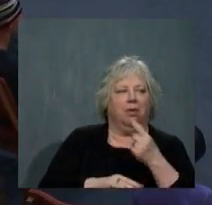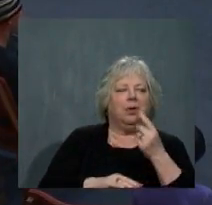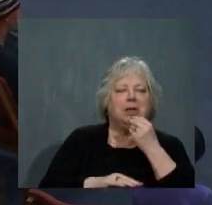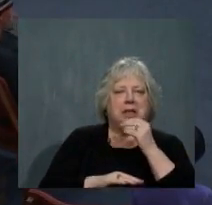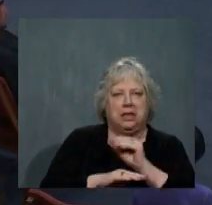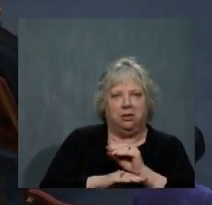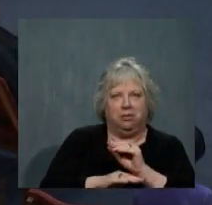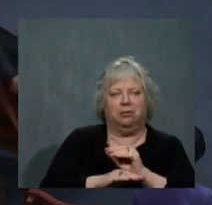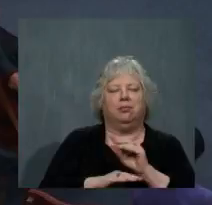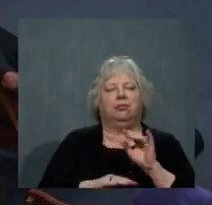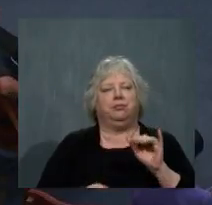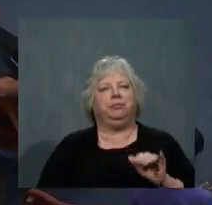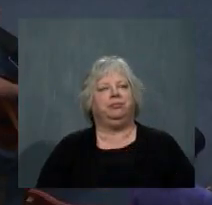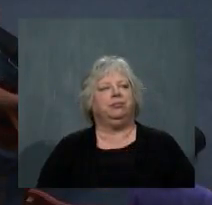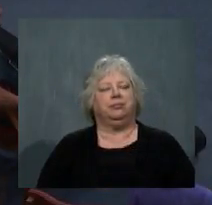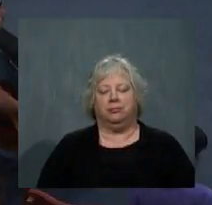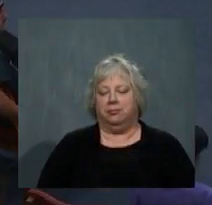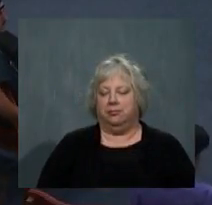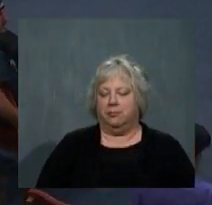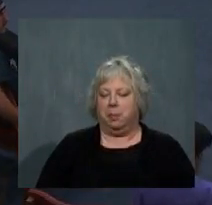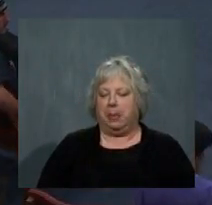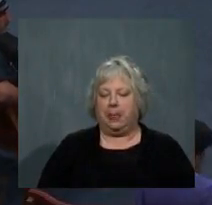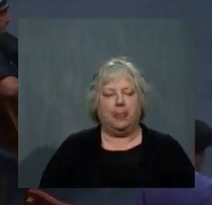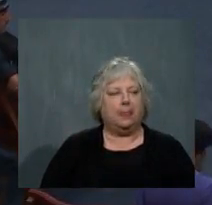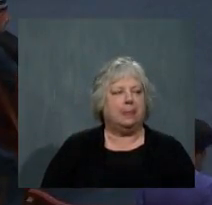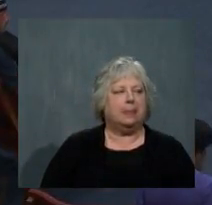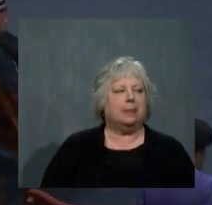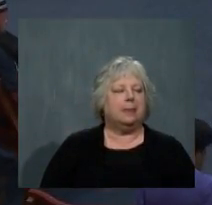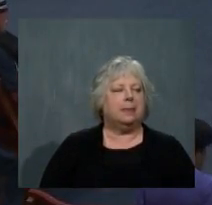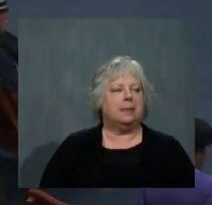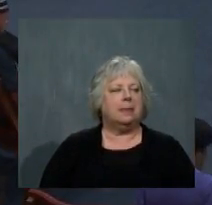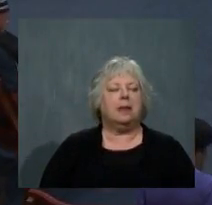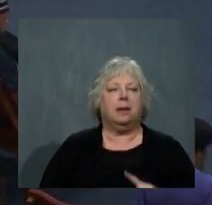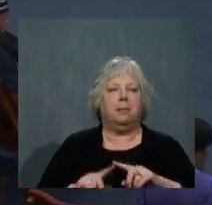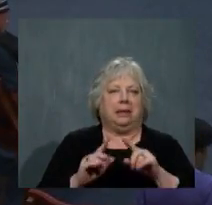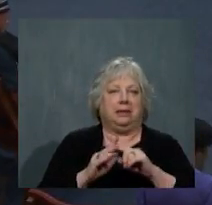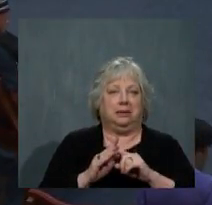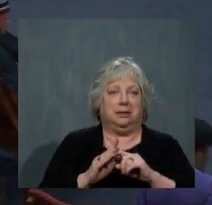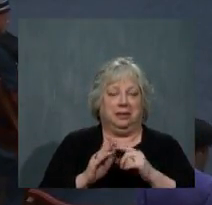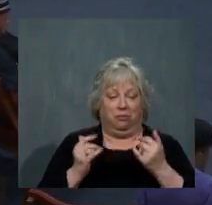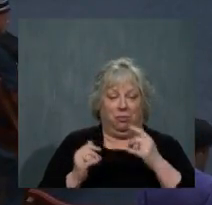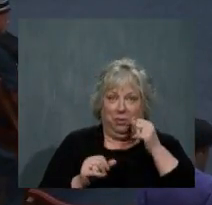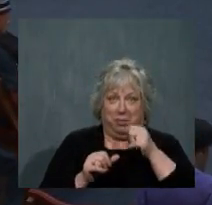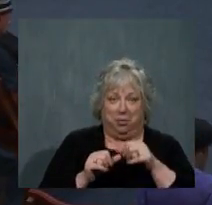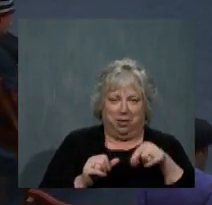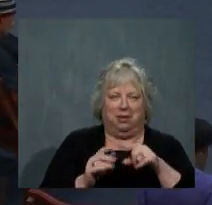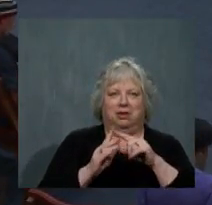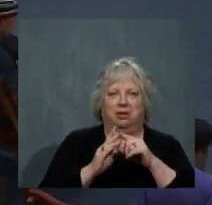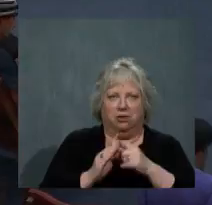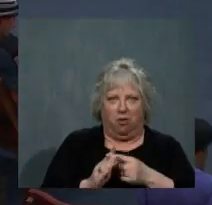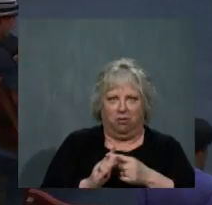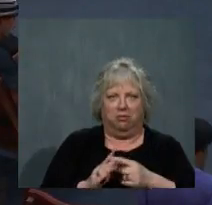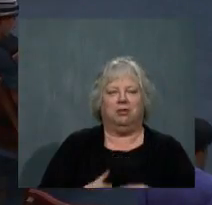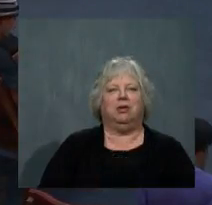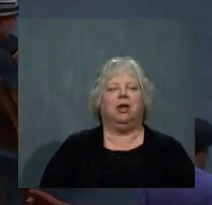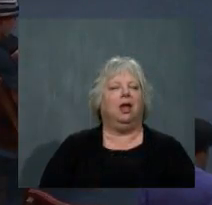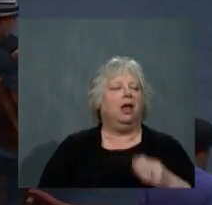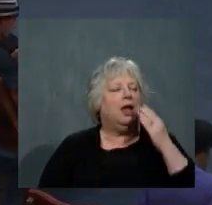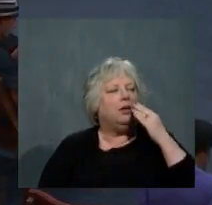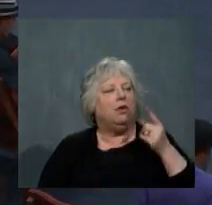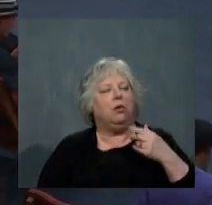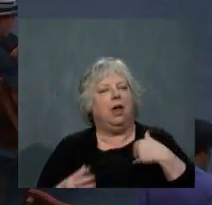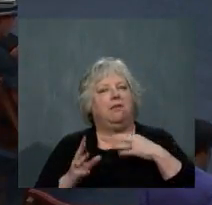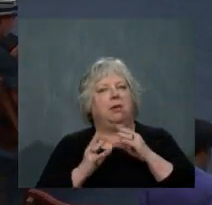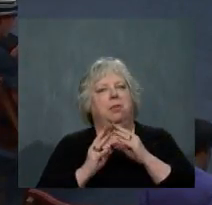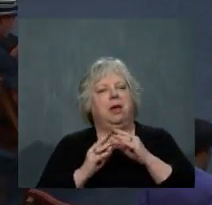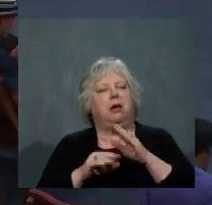be dinner, but it's a start. Okay. And I know you've got a meeting